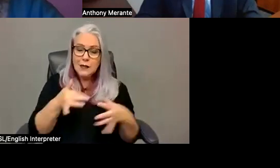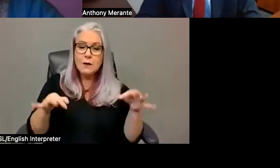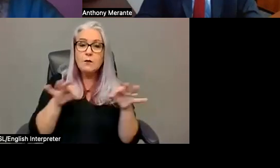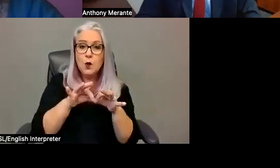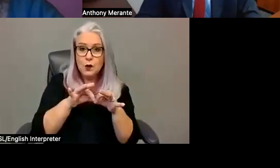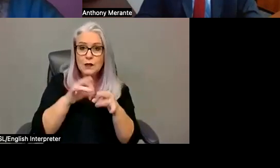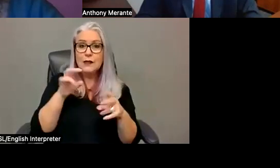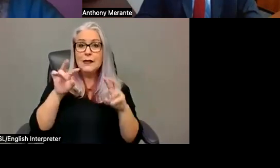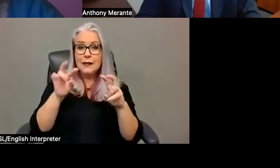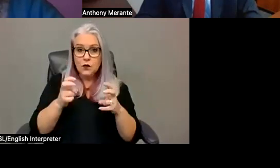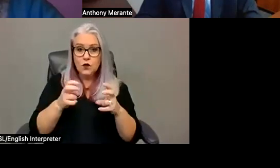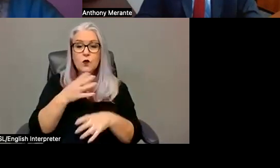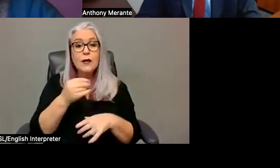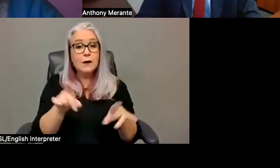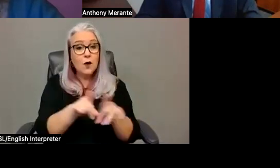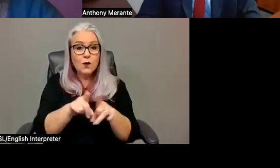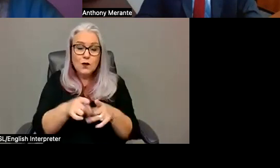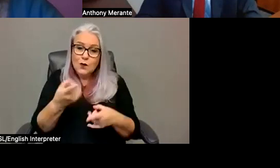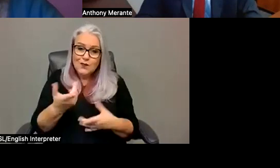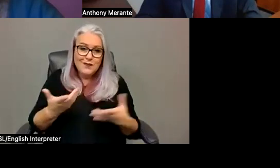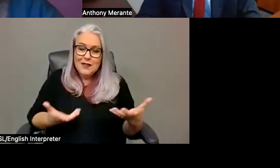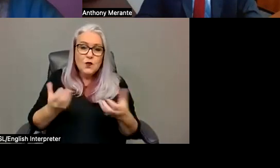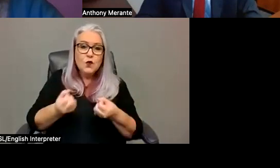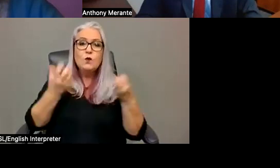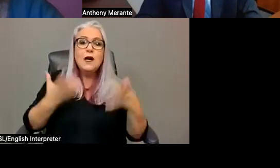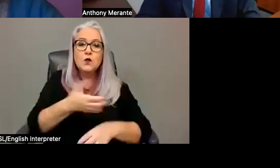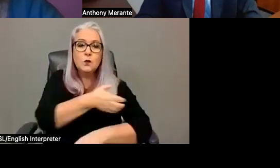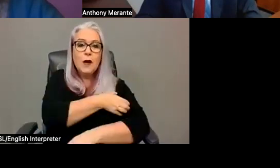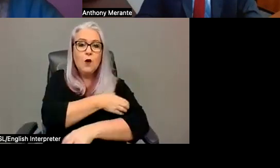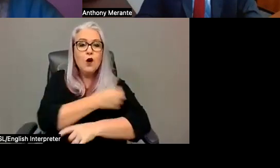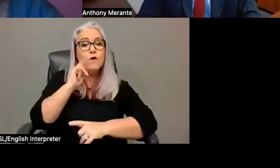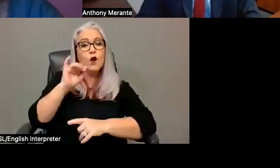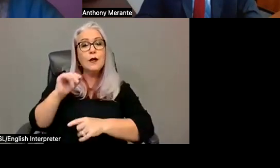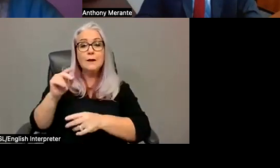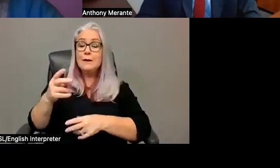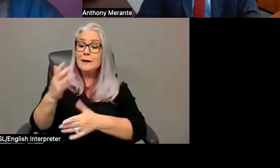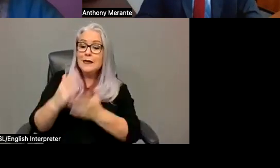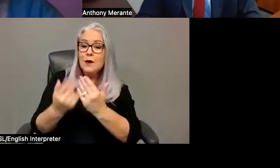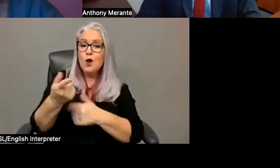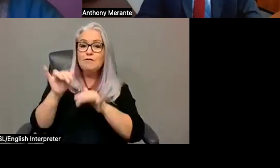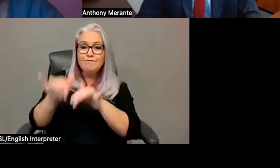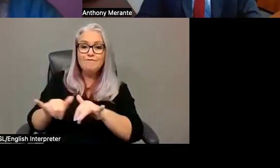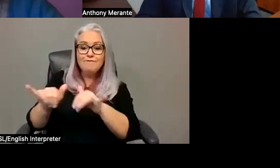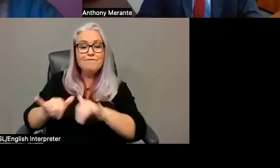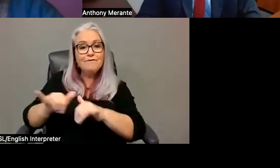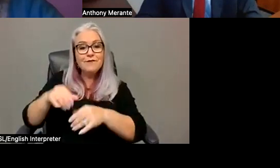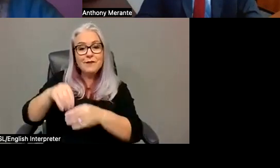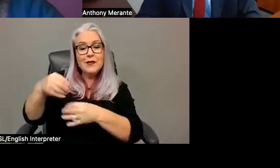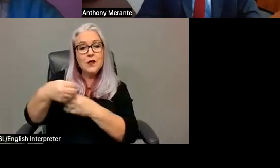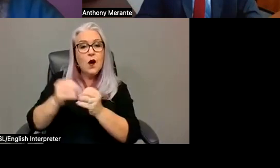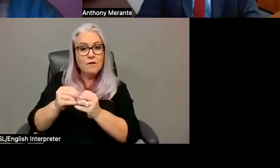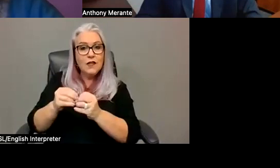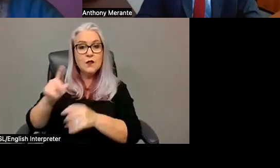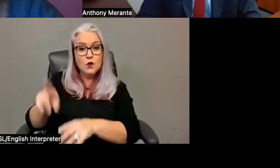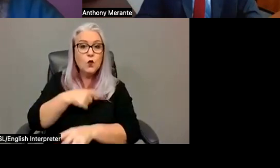issues, plus the fact that it's, you can't, it's just too much power when someone's in office too long a period of time. And that is my belief, and